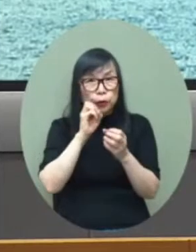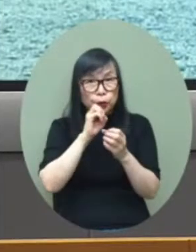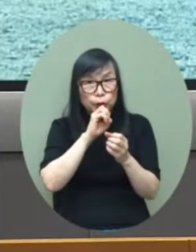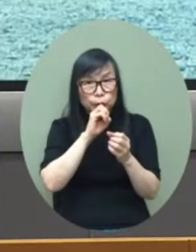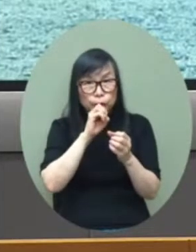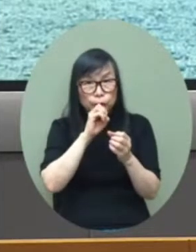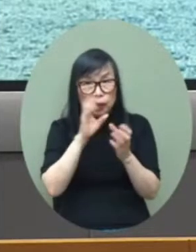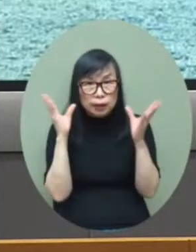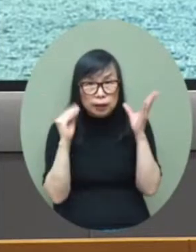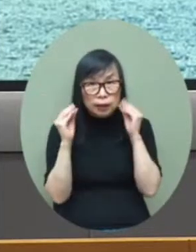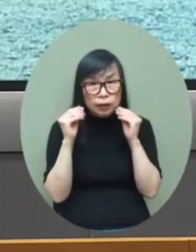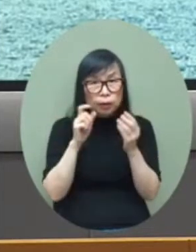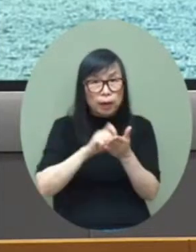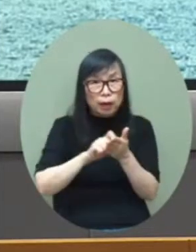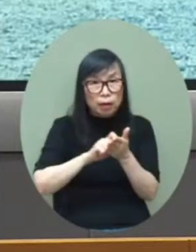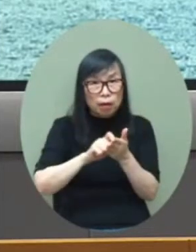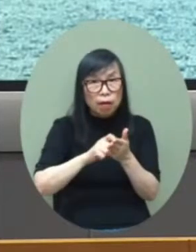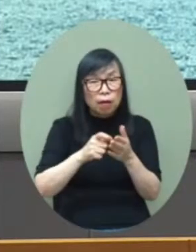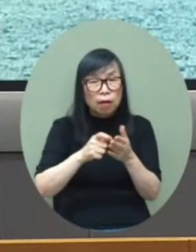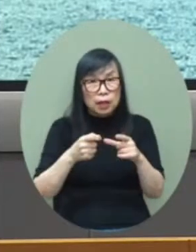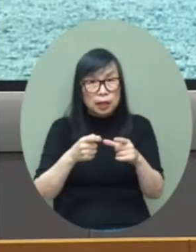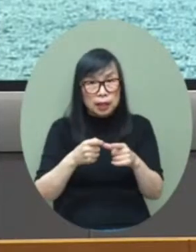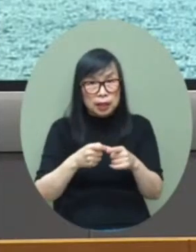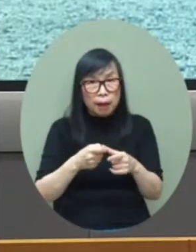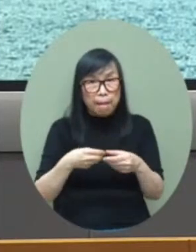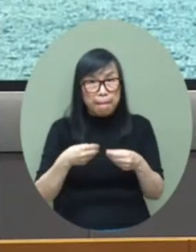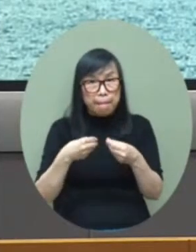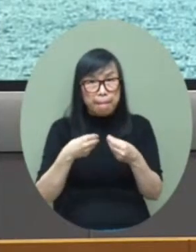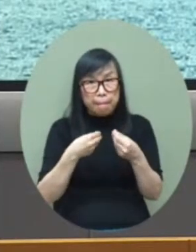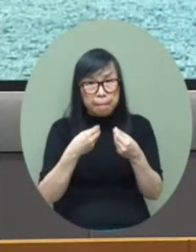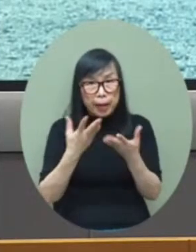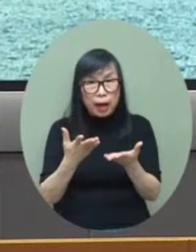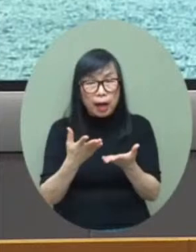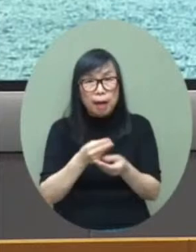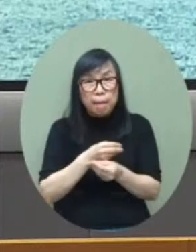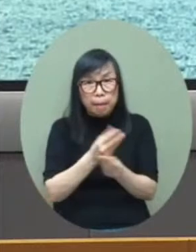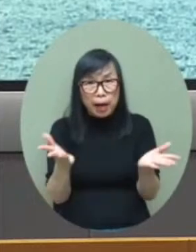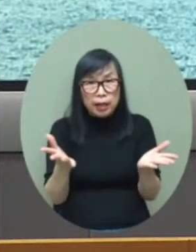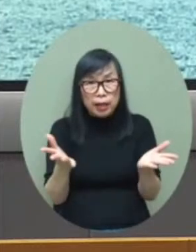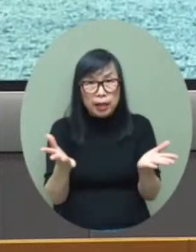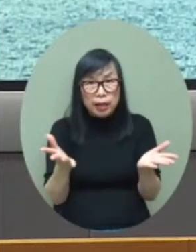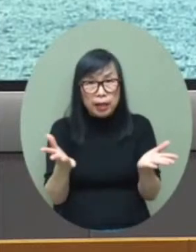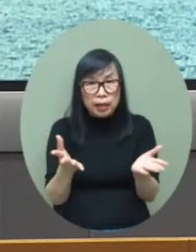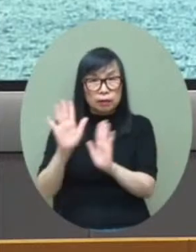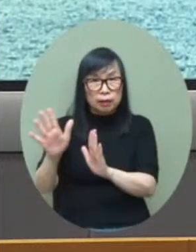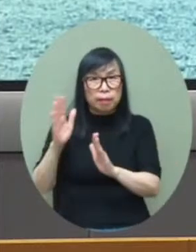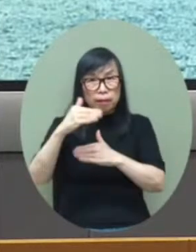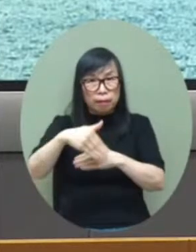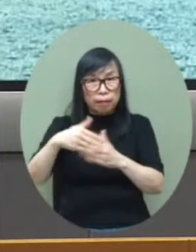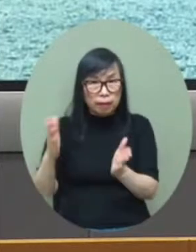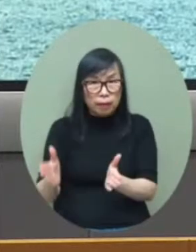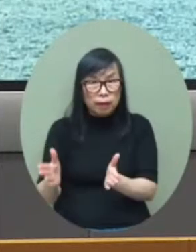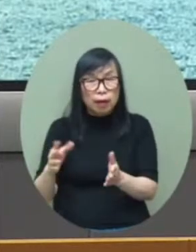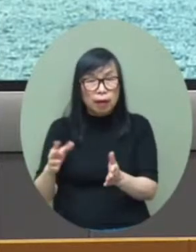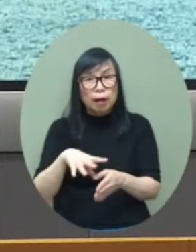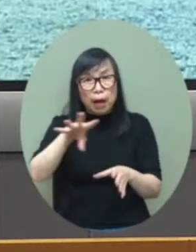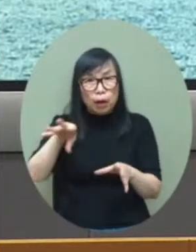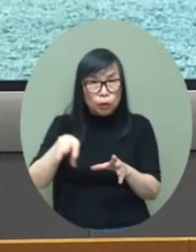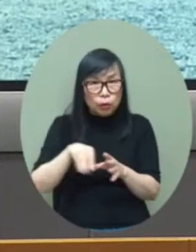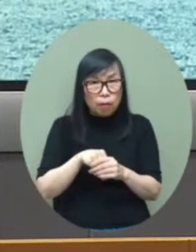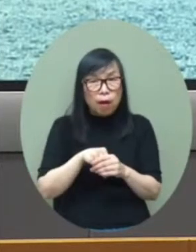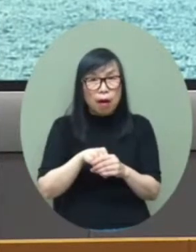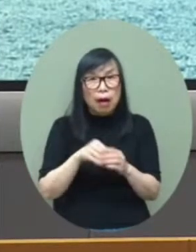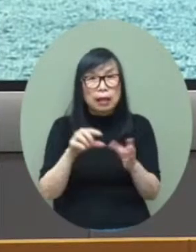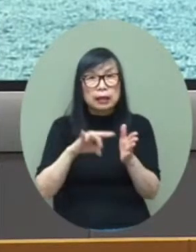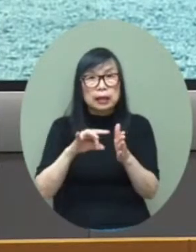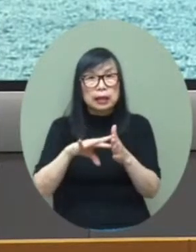the OGO will make the arrangement for them to be delivered the